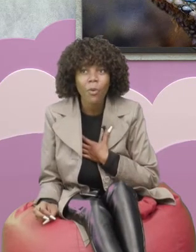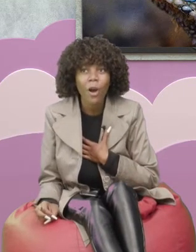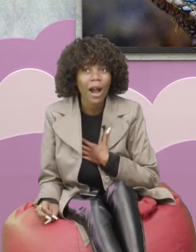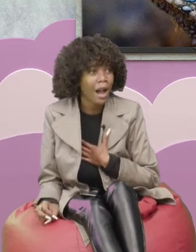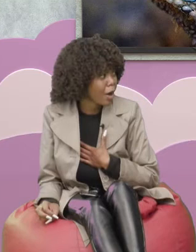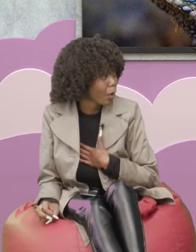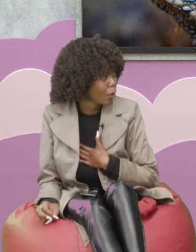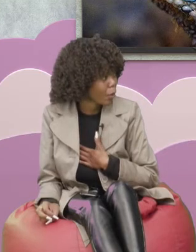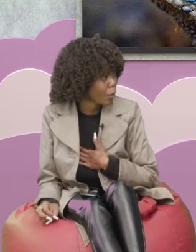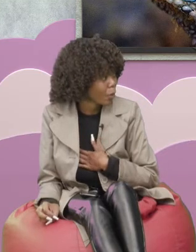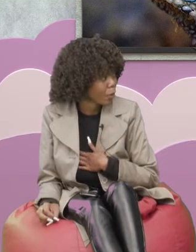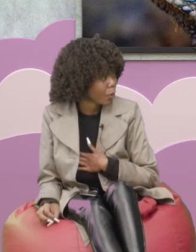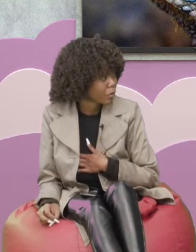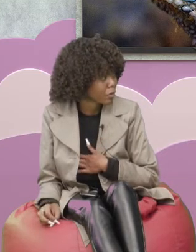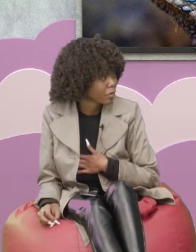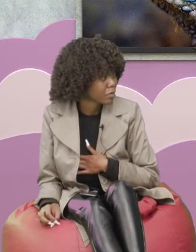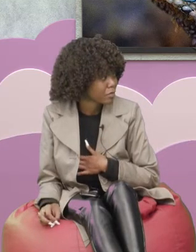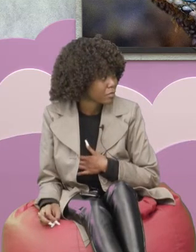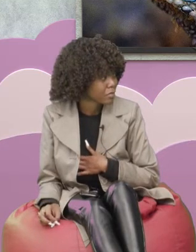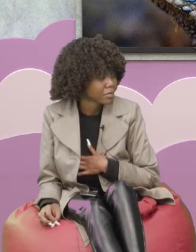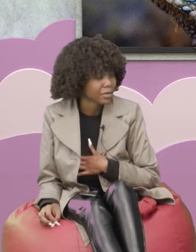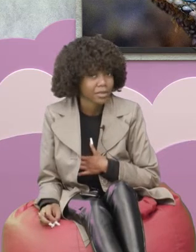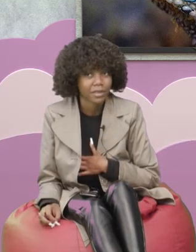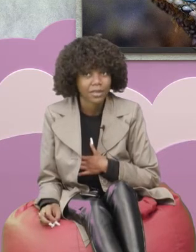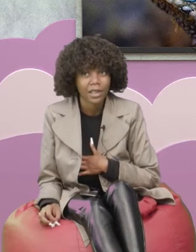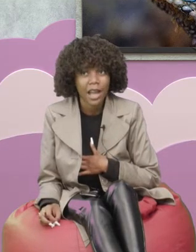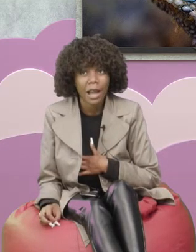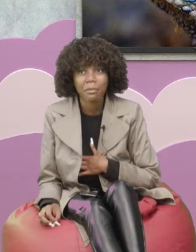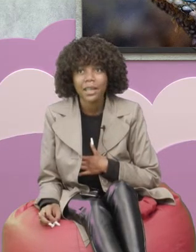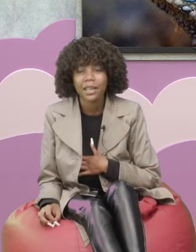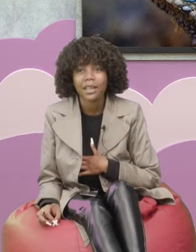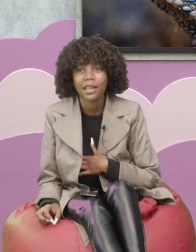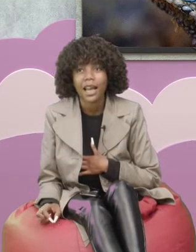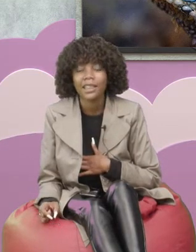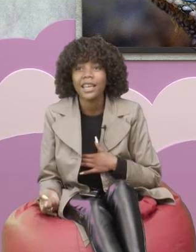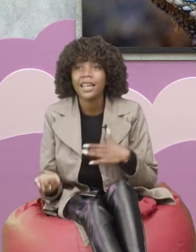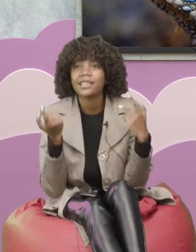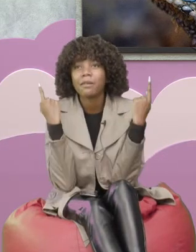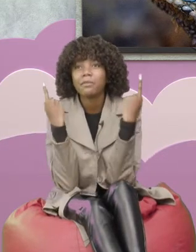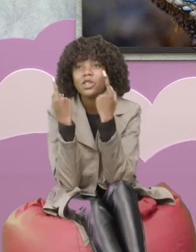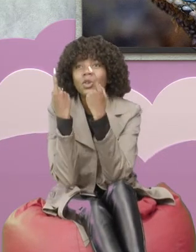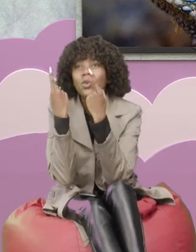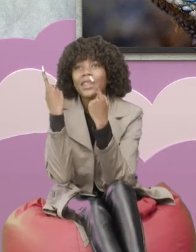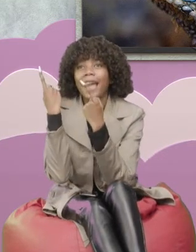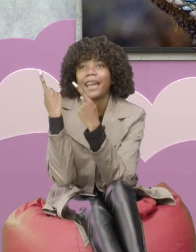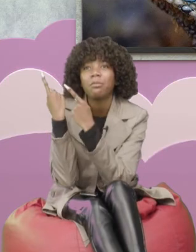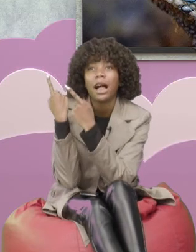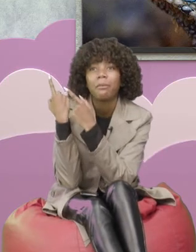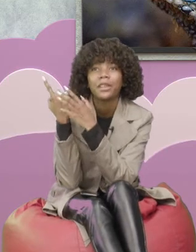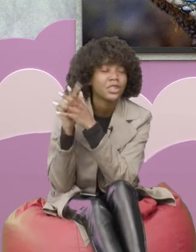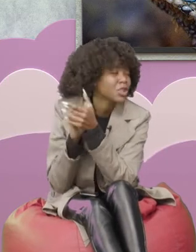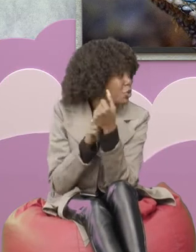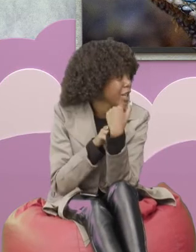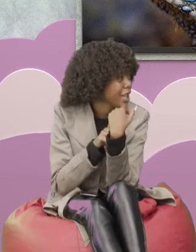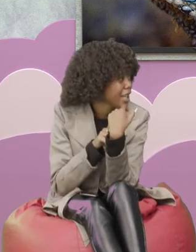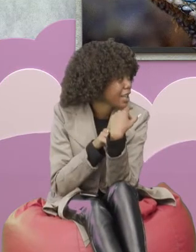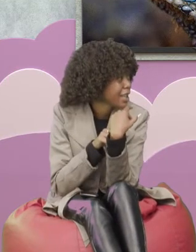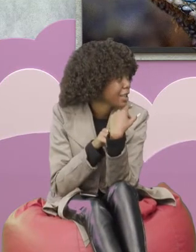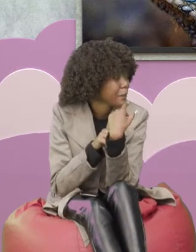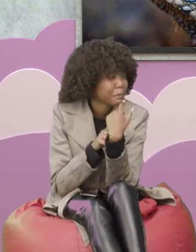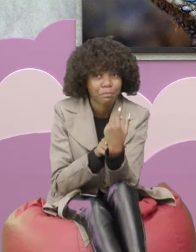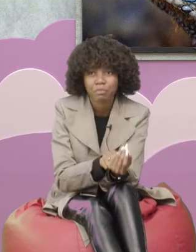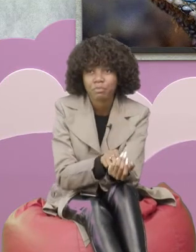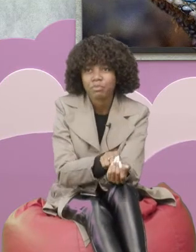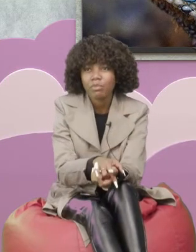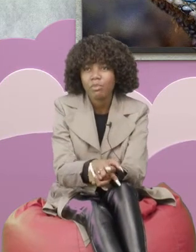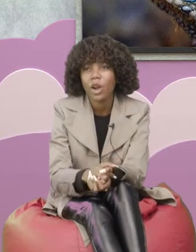And Oh, Can you wow. guess what we're focusing on today? I mean, I think it has something to do with the animal up in the screen. Wait, what